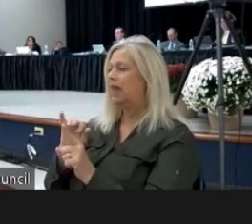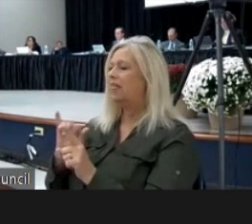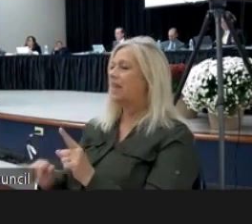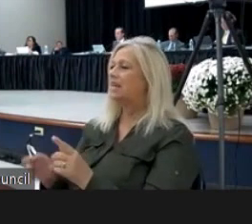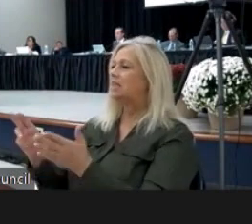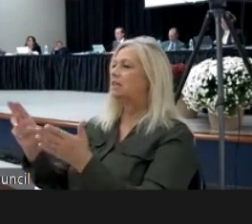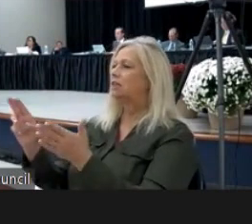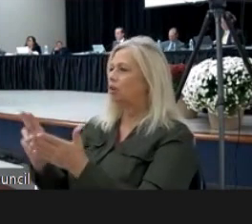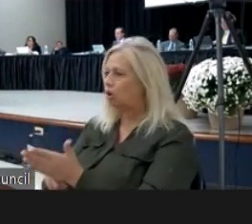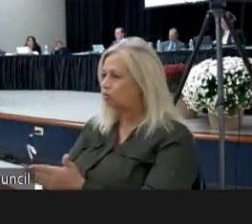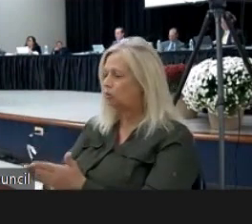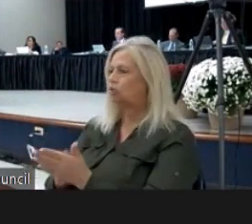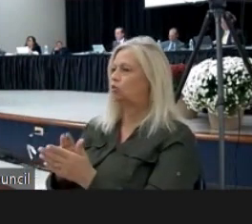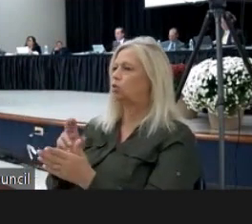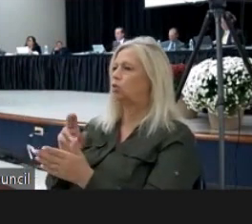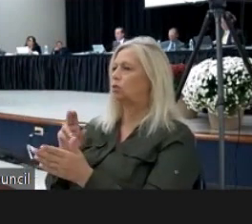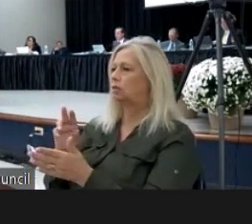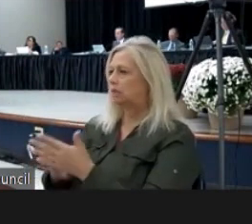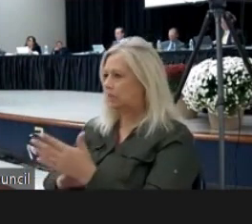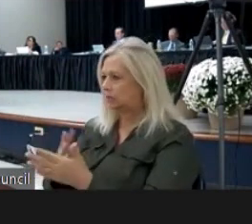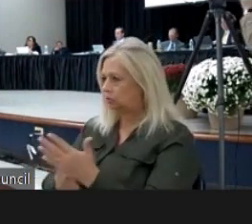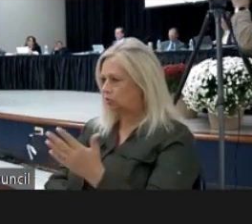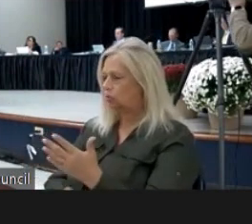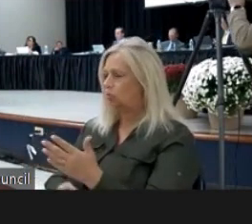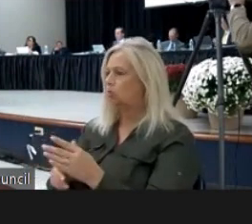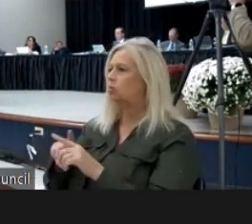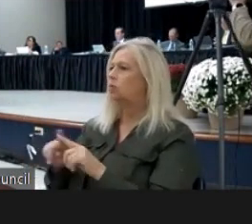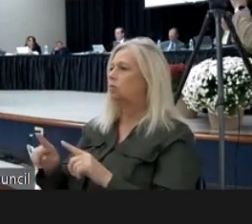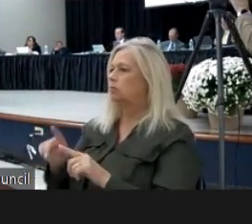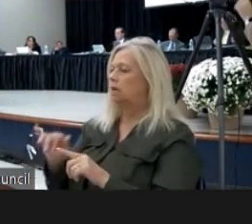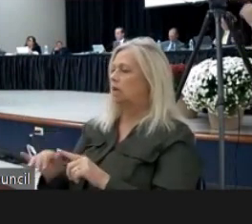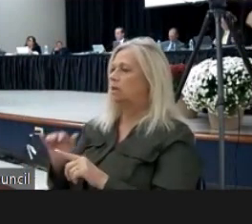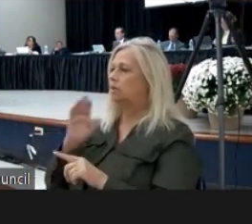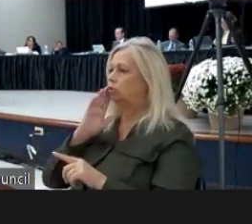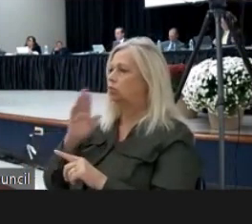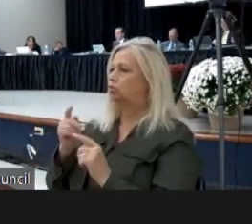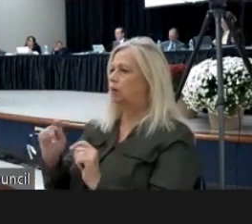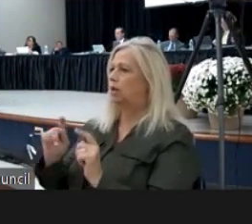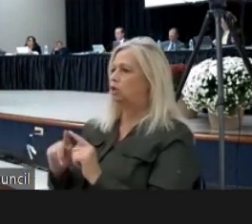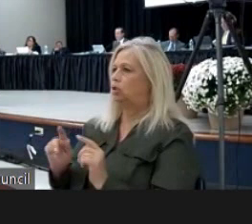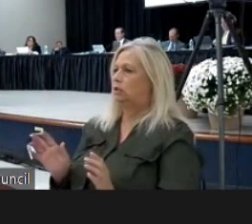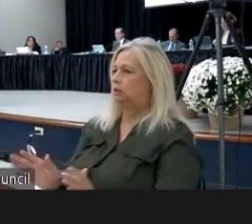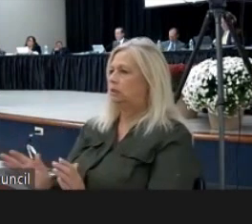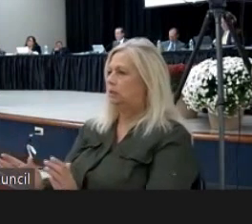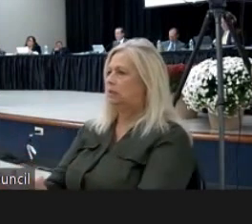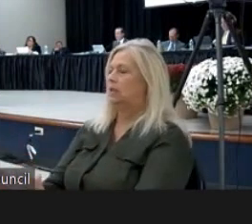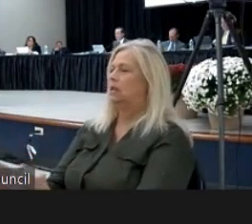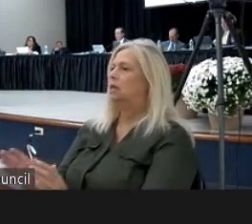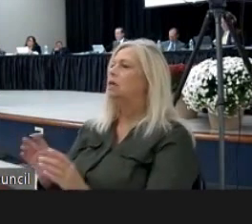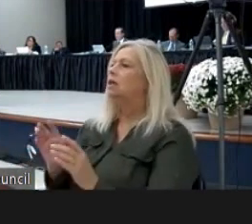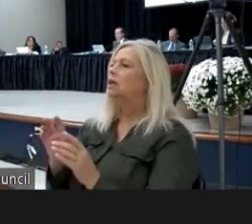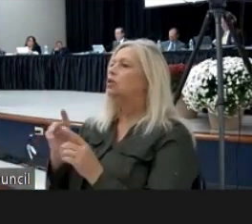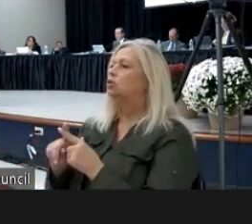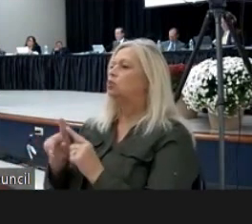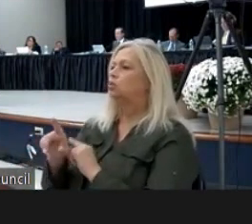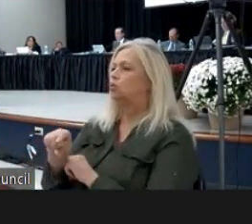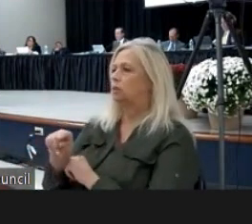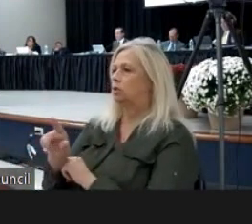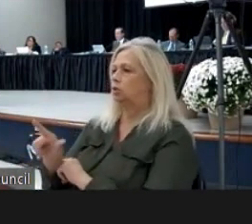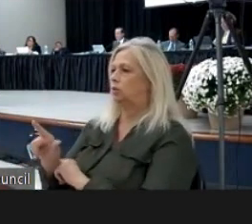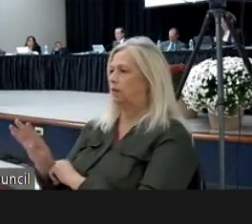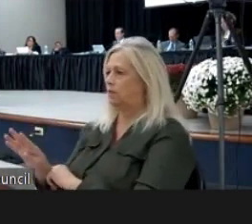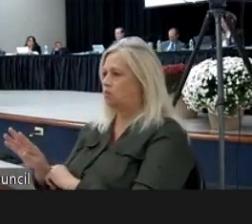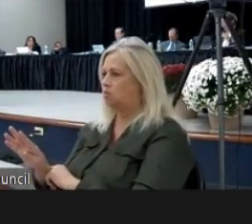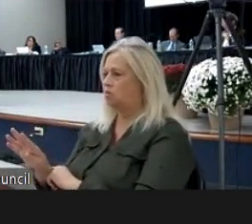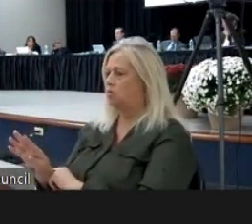they're obviously on track there. But I did show here that they're pushing to commence that in 24, as Paris mentioned earlier in his slide. So